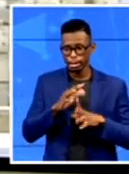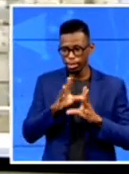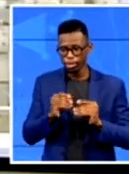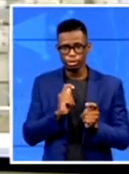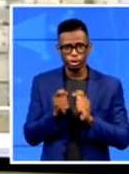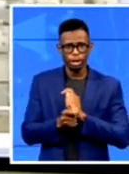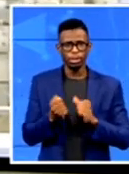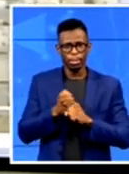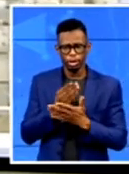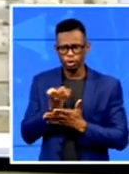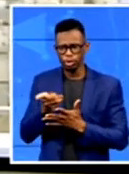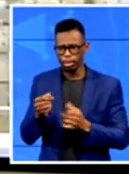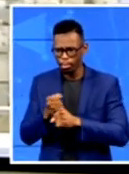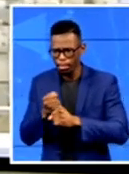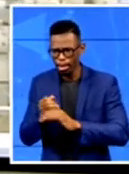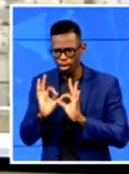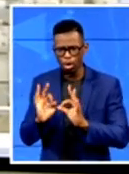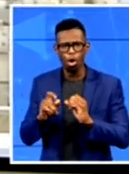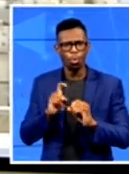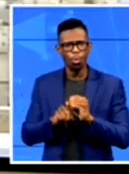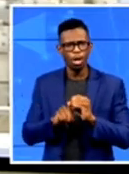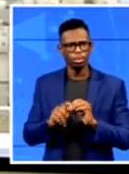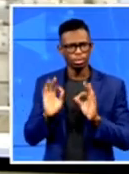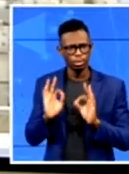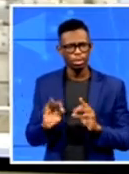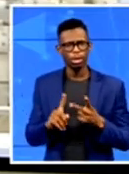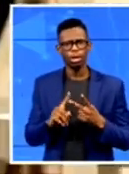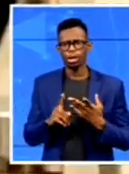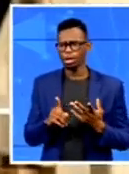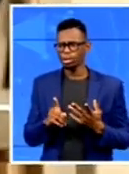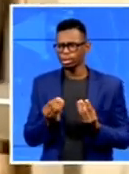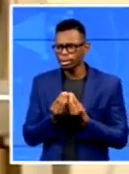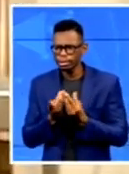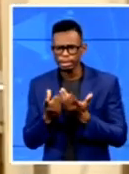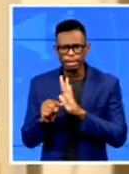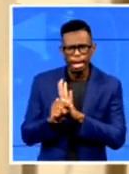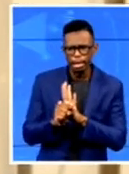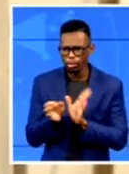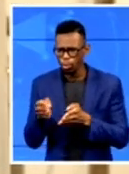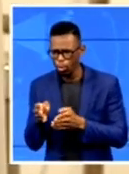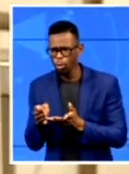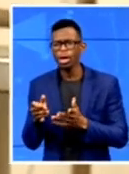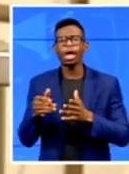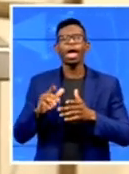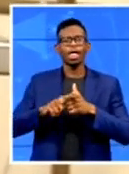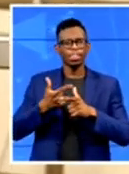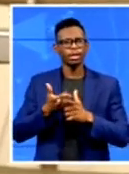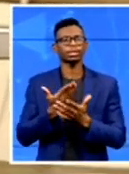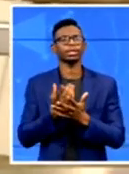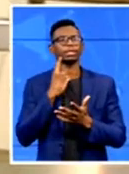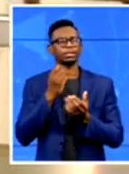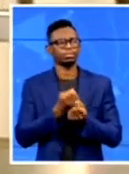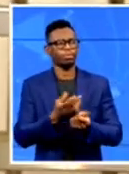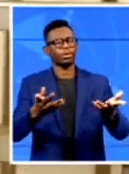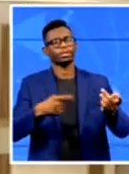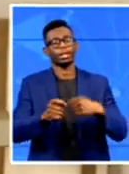have very low impurities, and in the end have a commercial process. South Africa has been importing APIs from Western